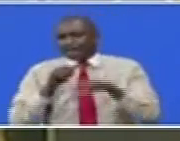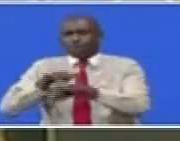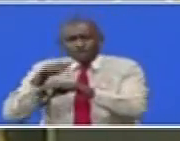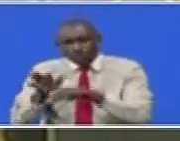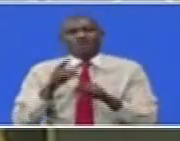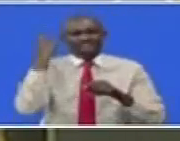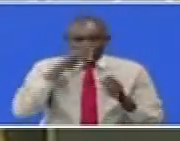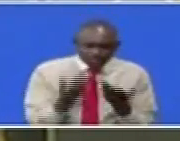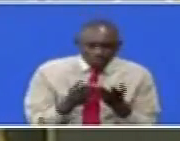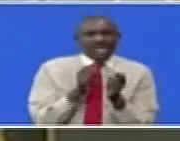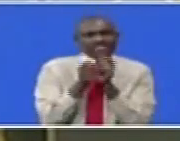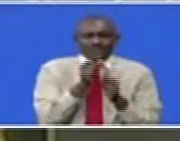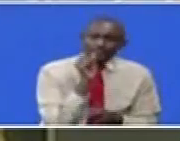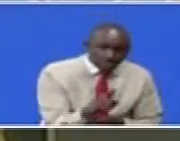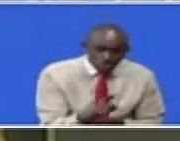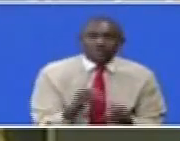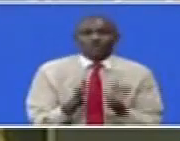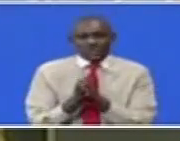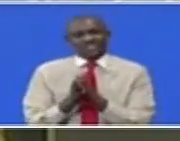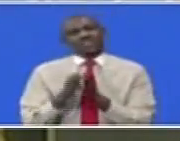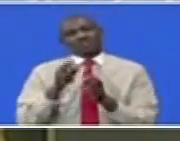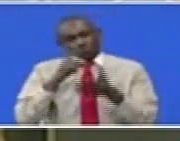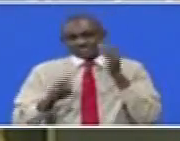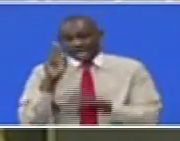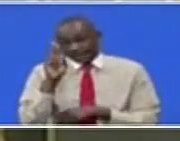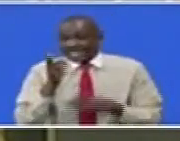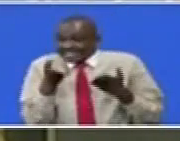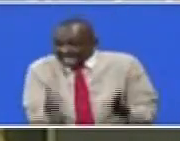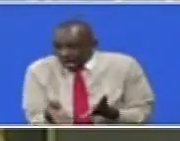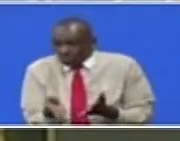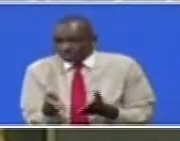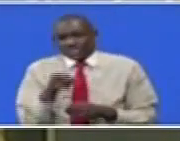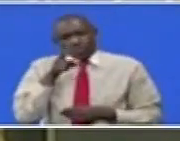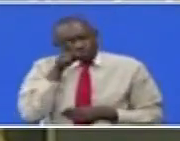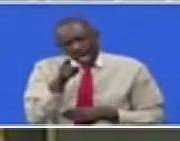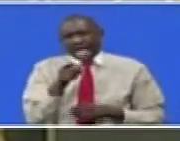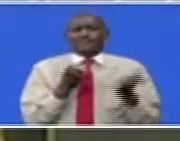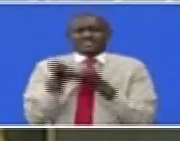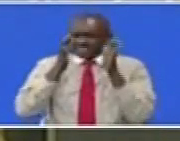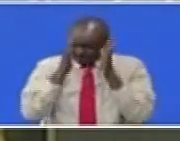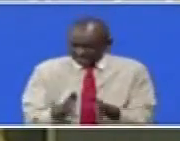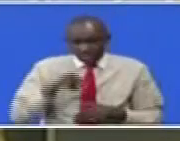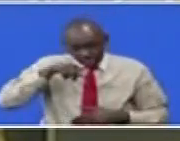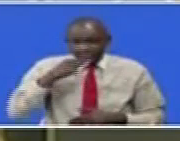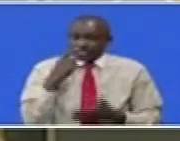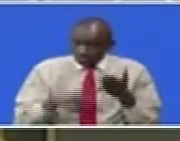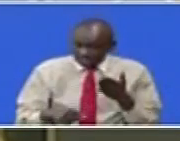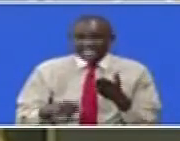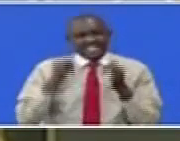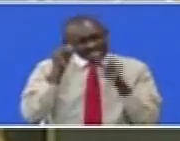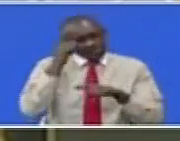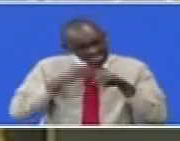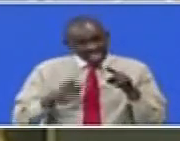resolutions. And as many begin to warm up to the new year, KTN's Timothy Otieno caught up with one entrepreneur who says his New